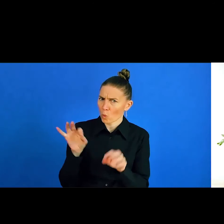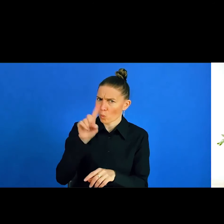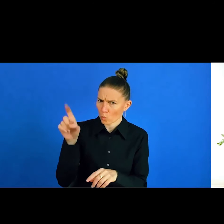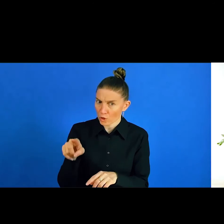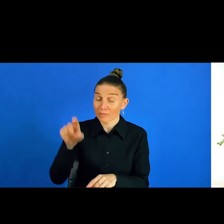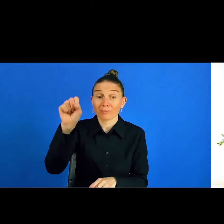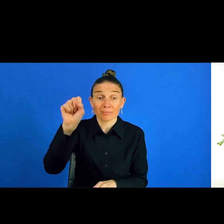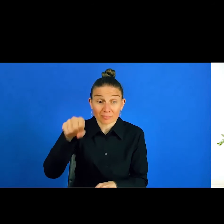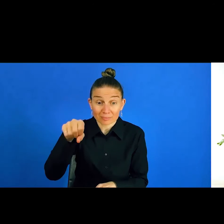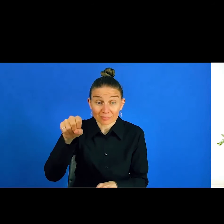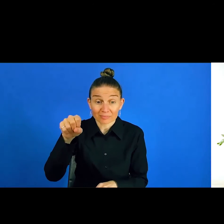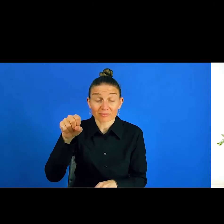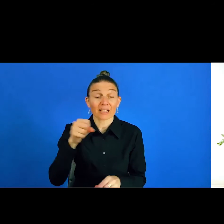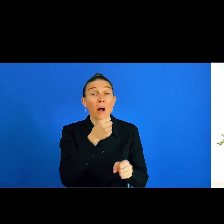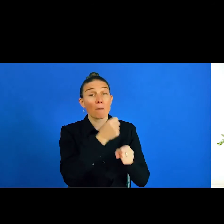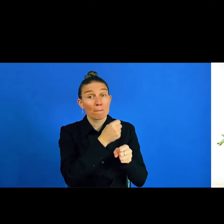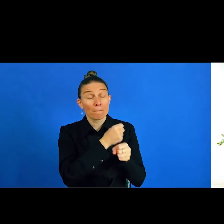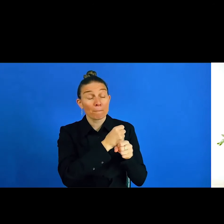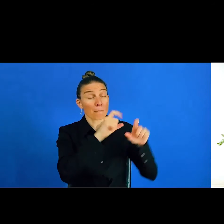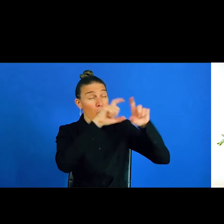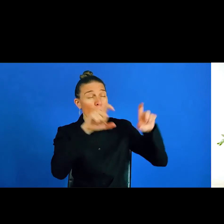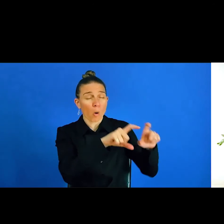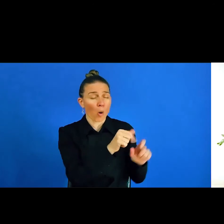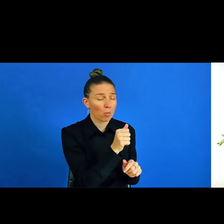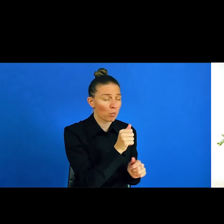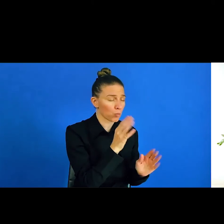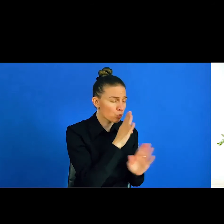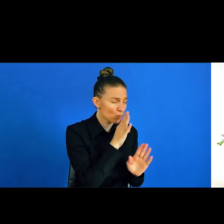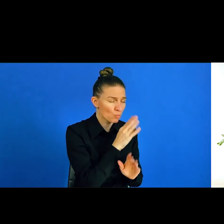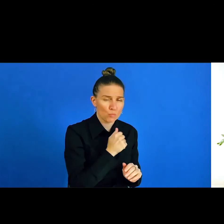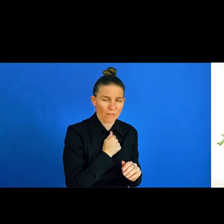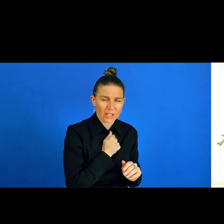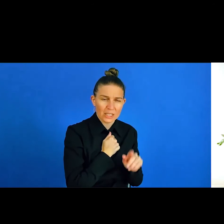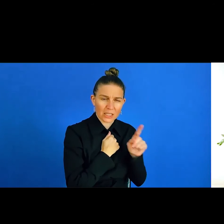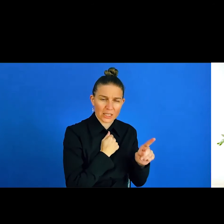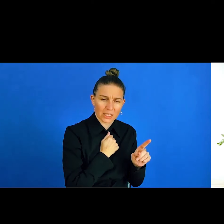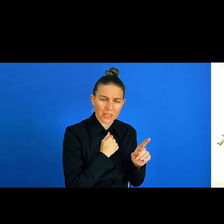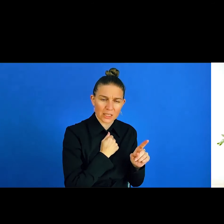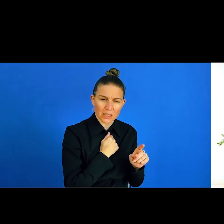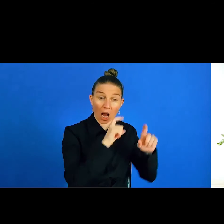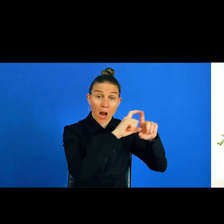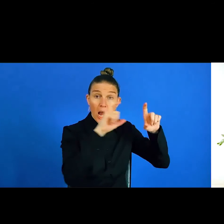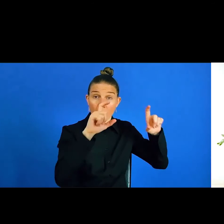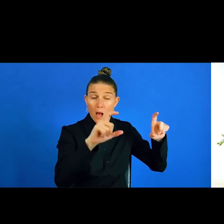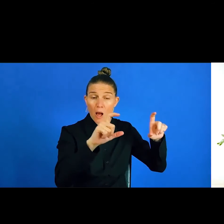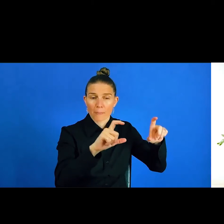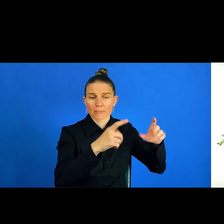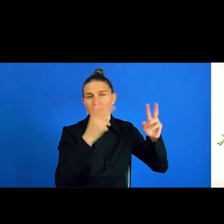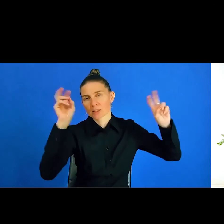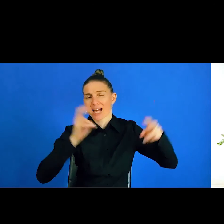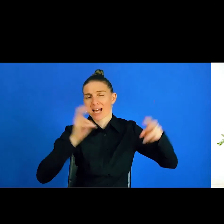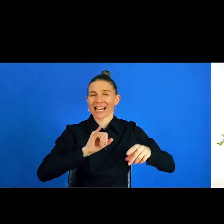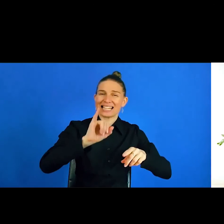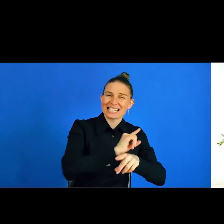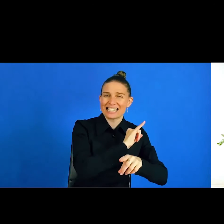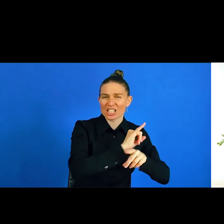partnering with the number of private companies, actually partnering with what we call the industry associations, not